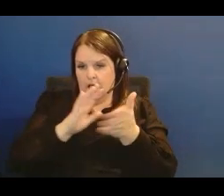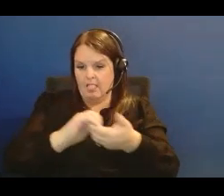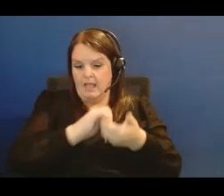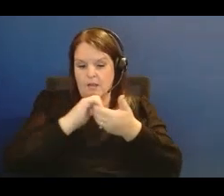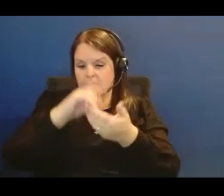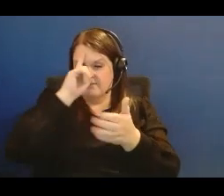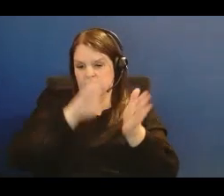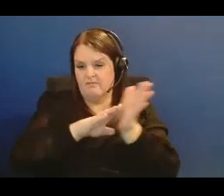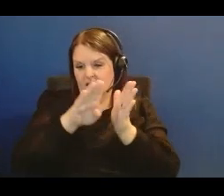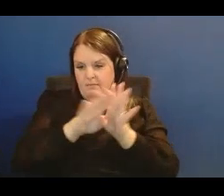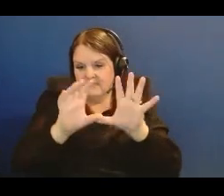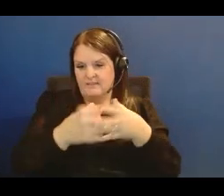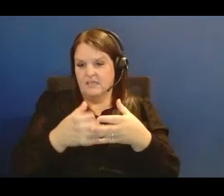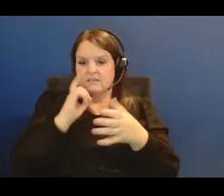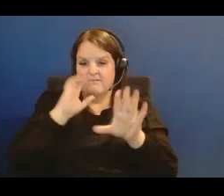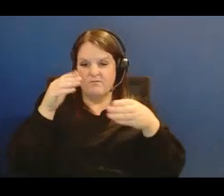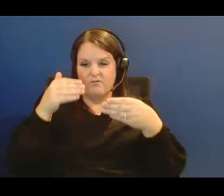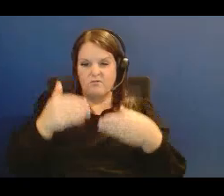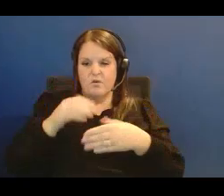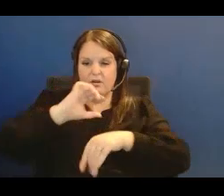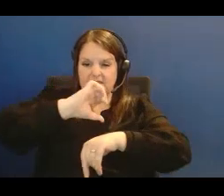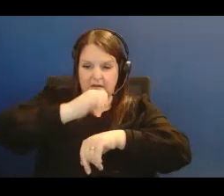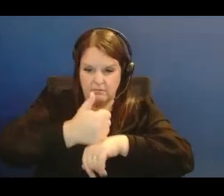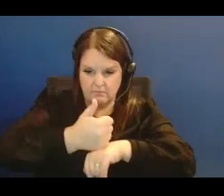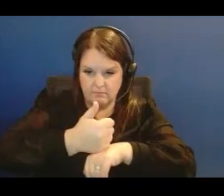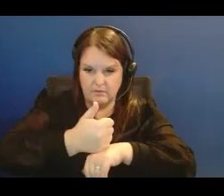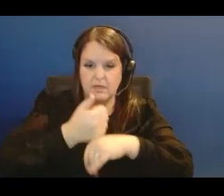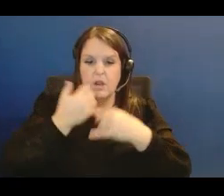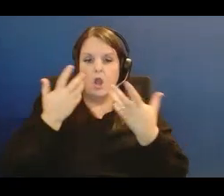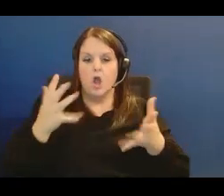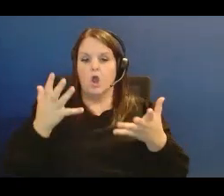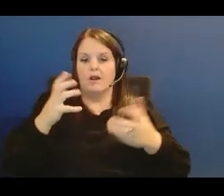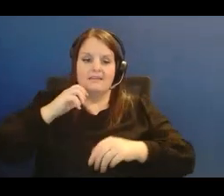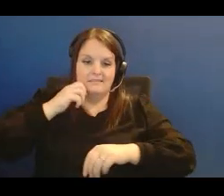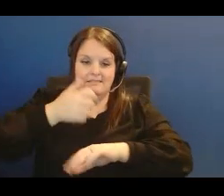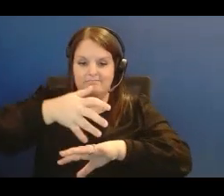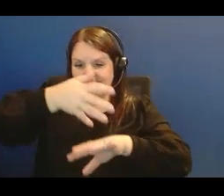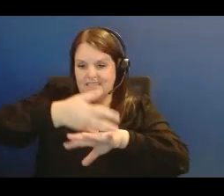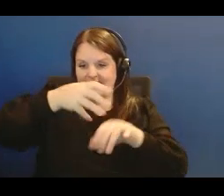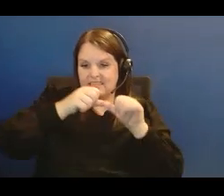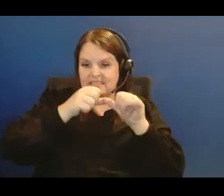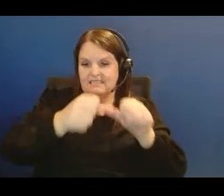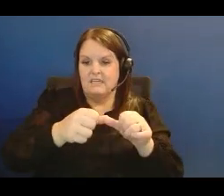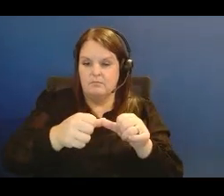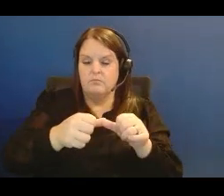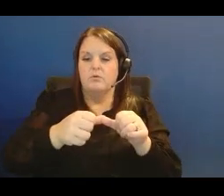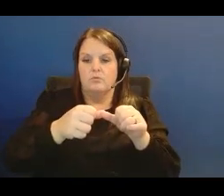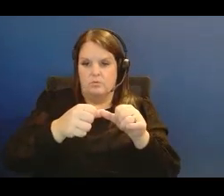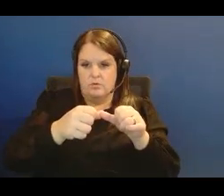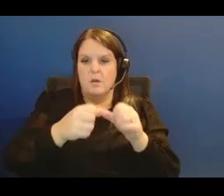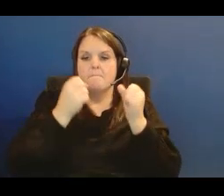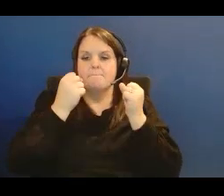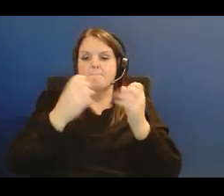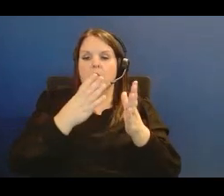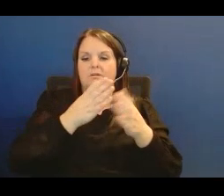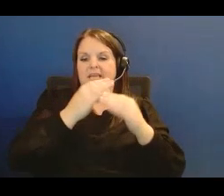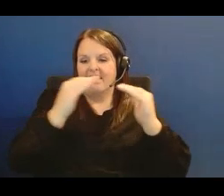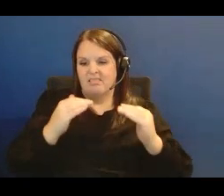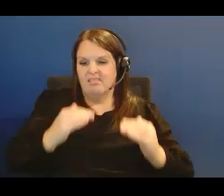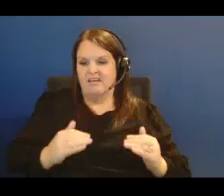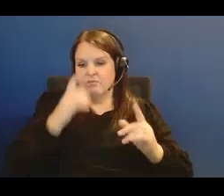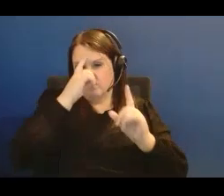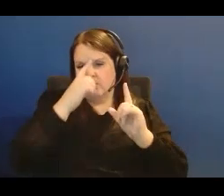focused specifically on augmenting an existing sustainable and multi-sectoral initiative to support long-term